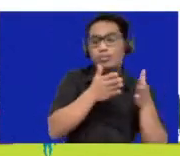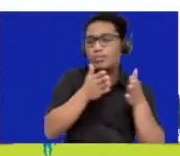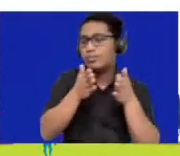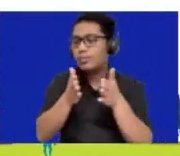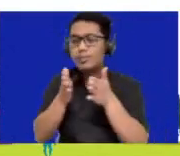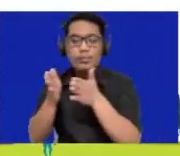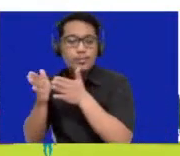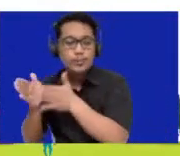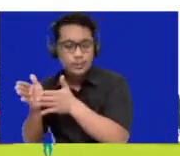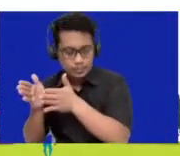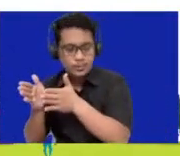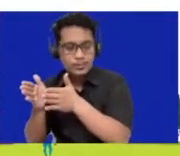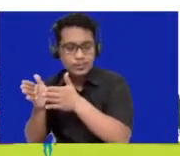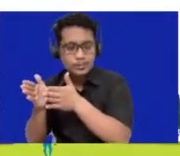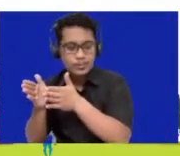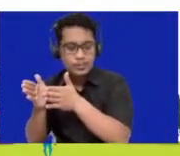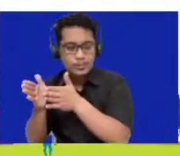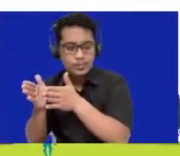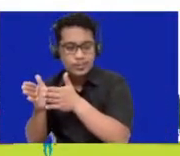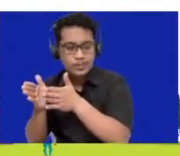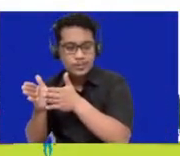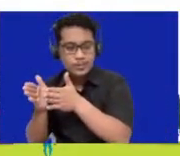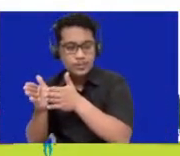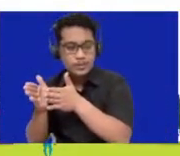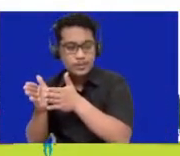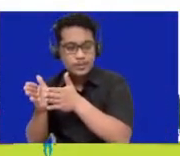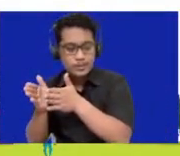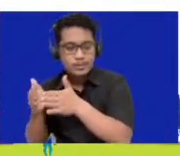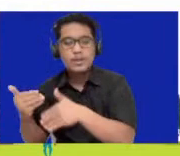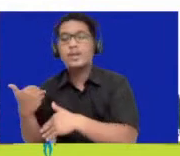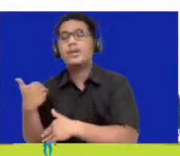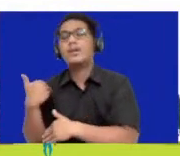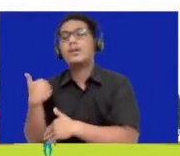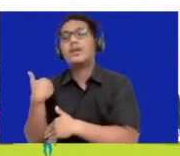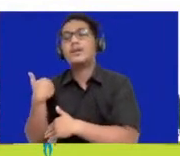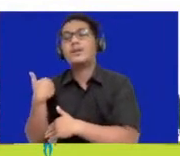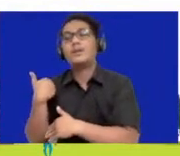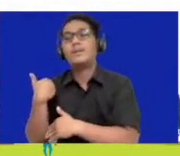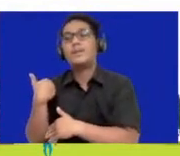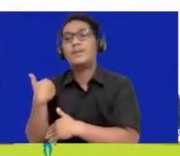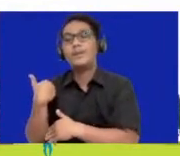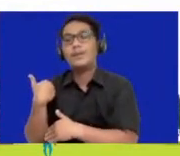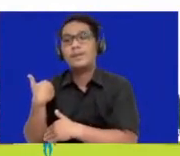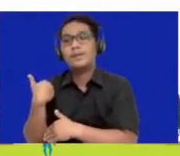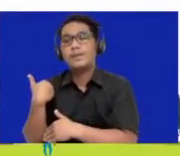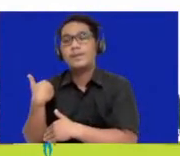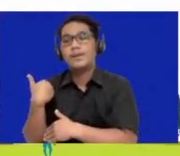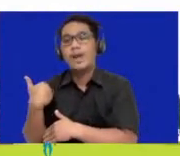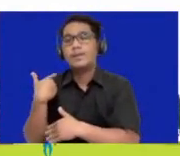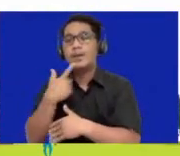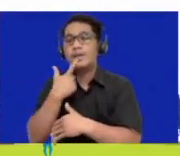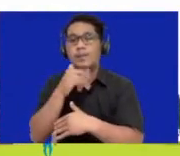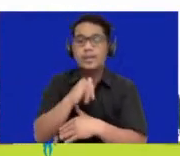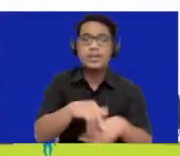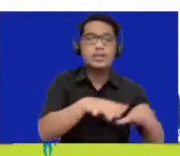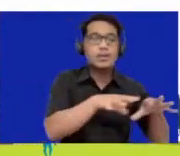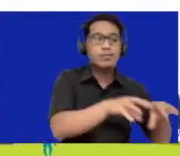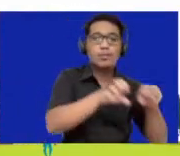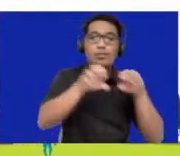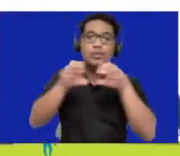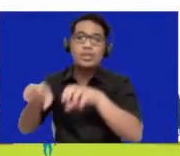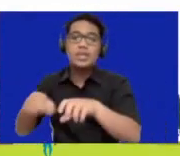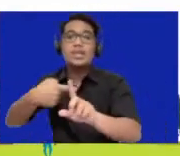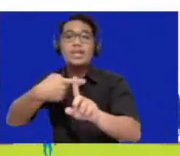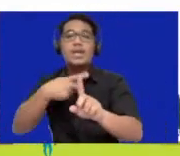Rohingya refugees, but a district that is also hit by floods, cyclones,